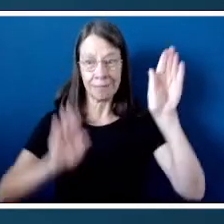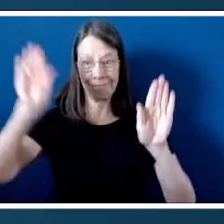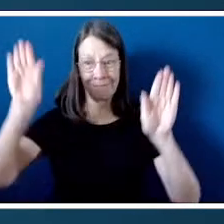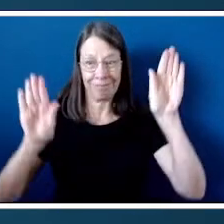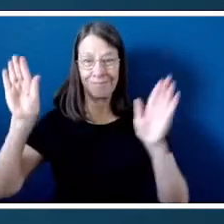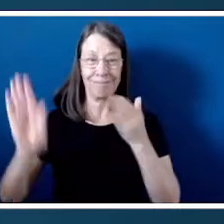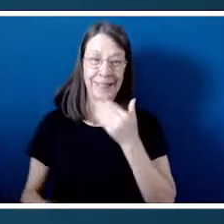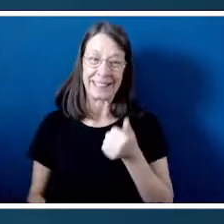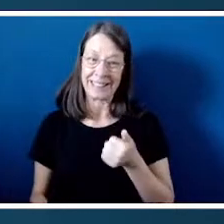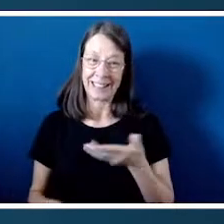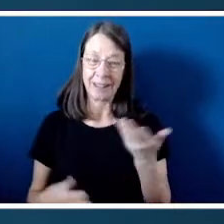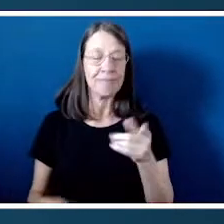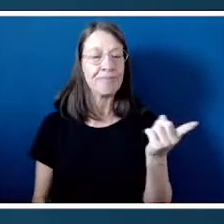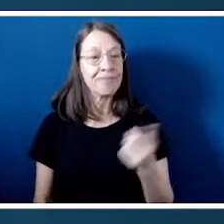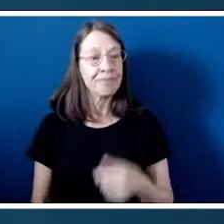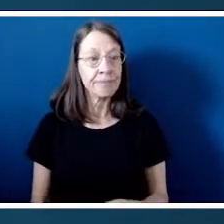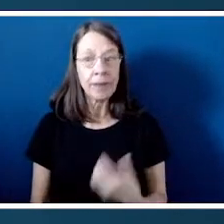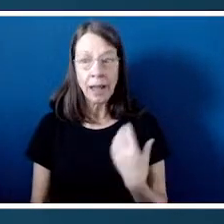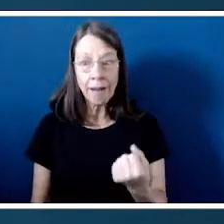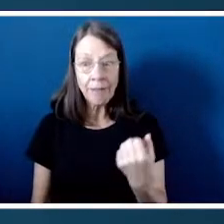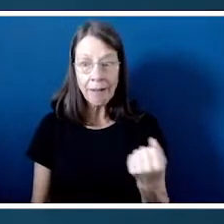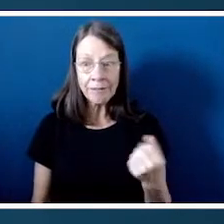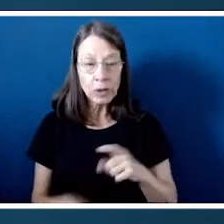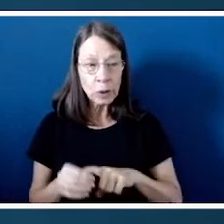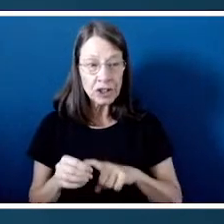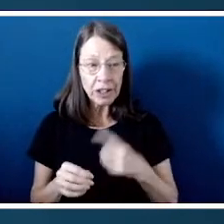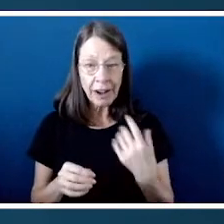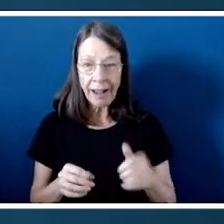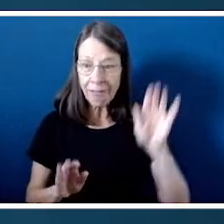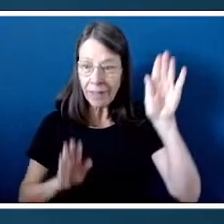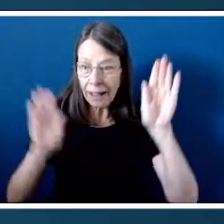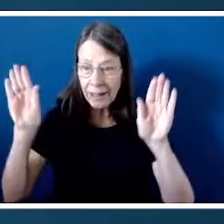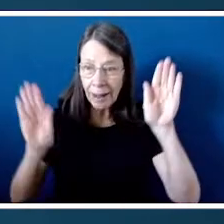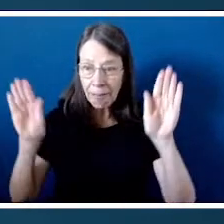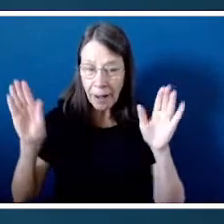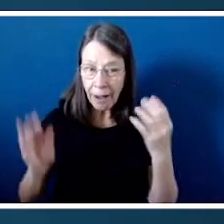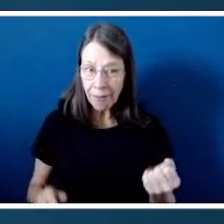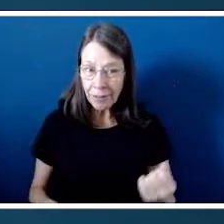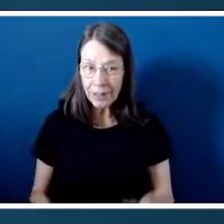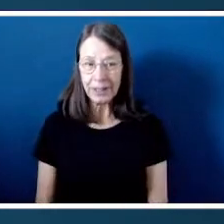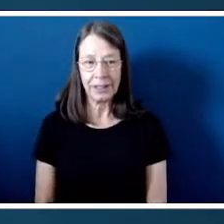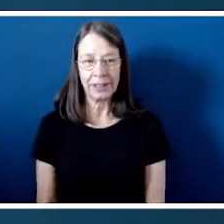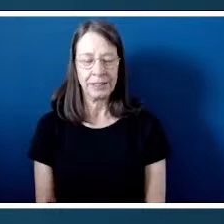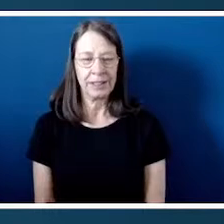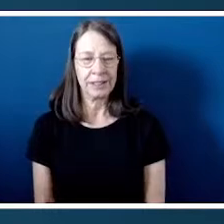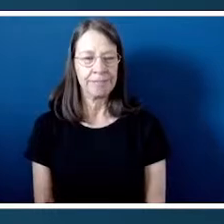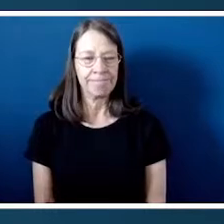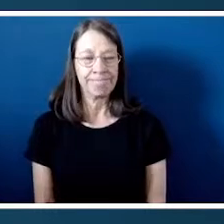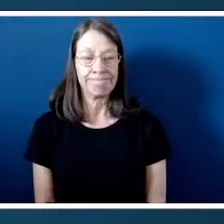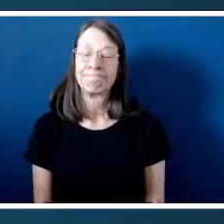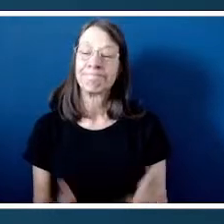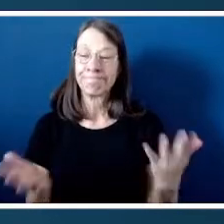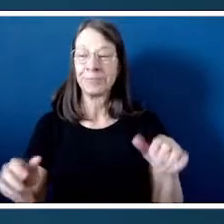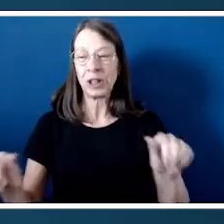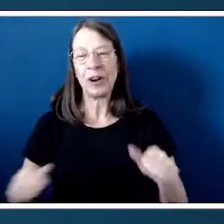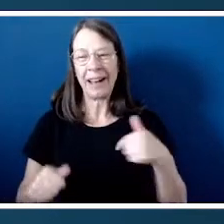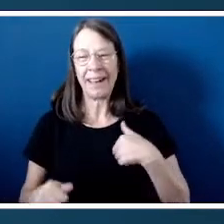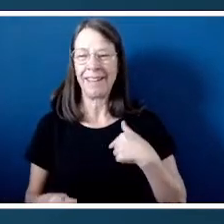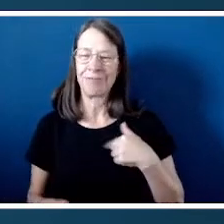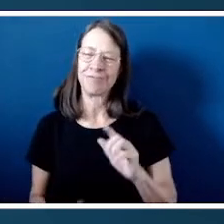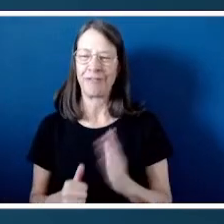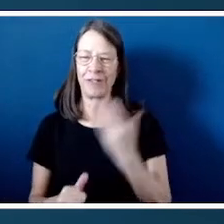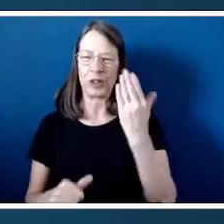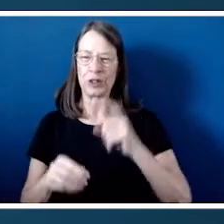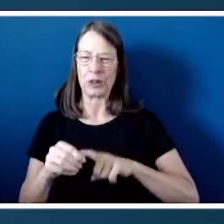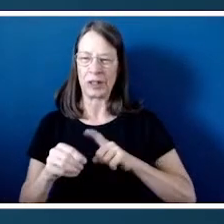Anybody? Yep, anybody? No, that's a fan, not a question. All right, well, look, I'm going to kick off, because as I say, I